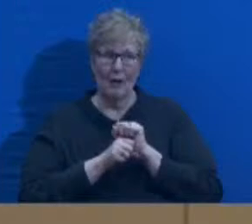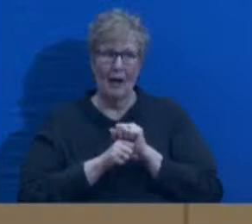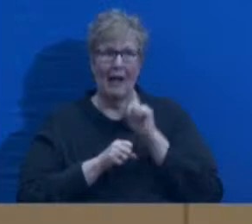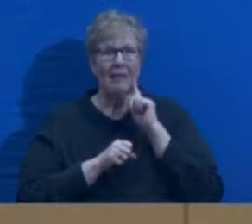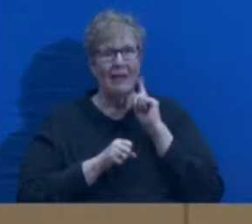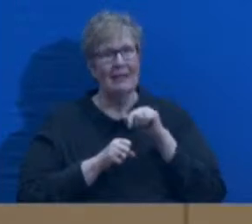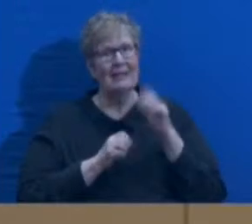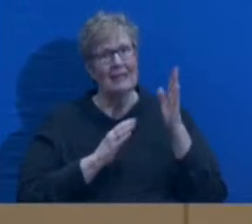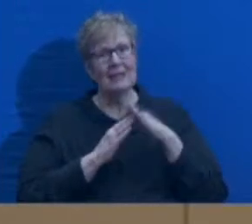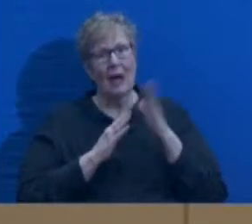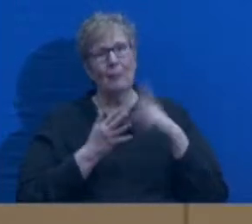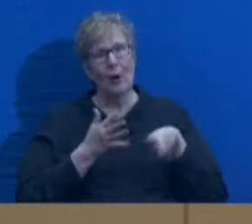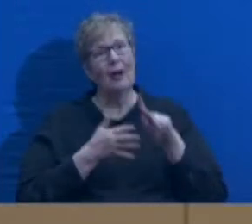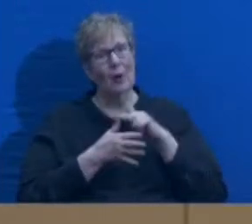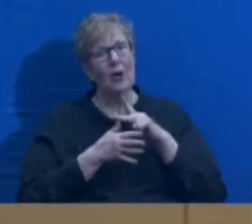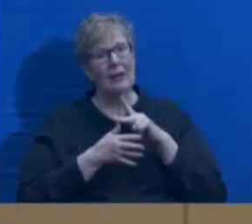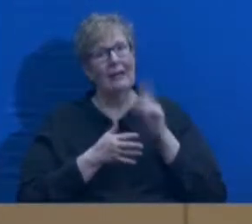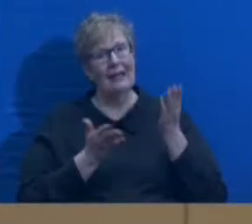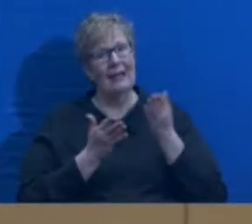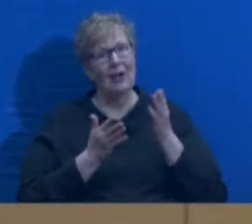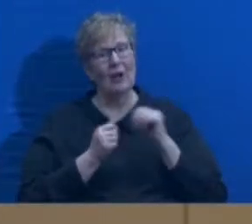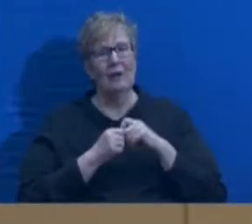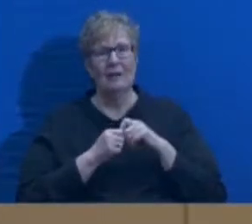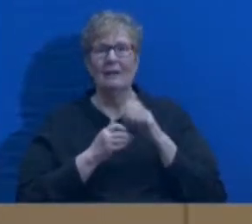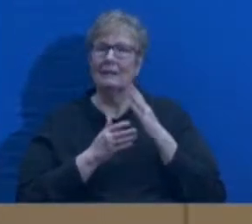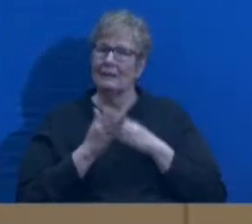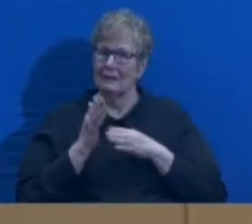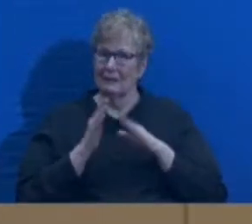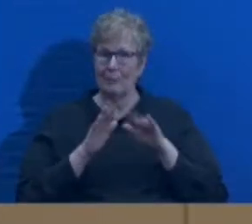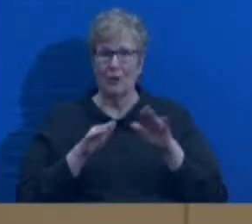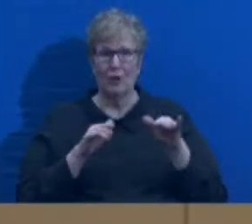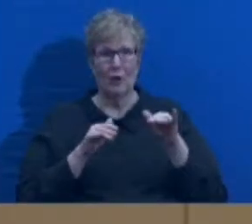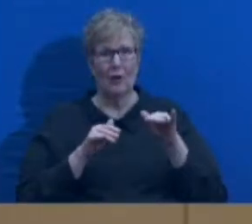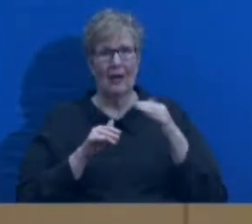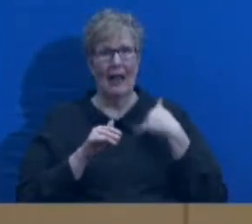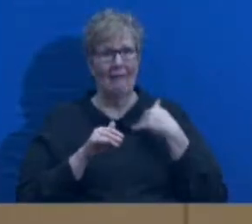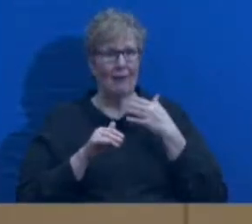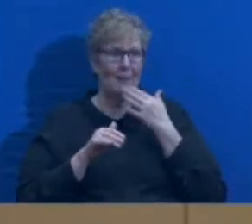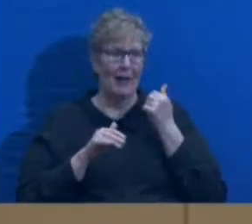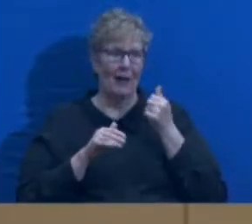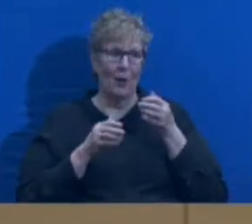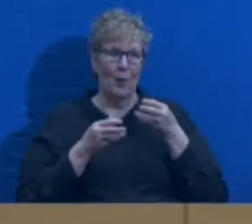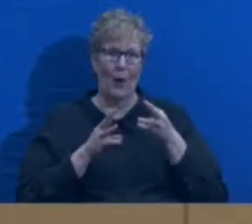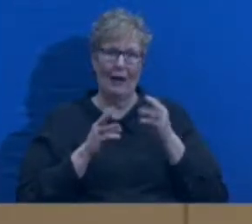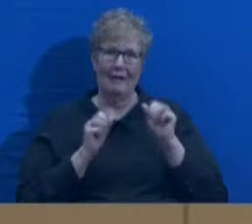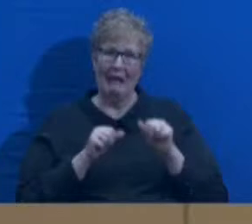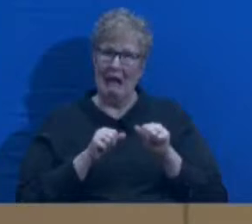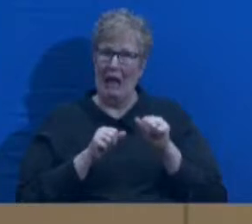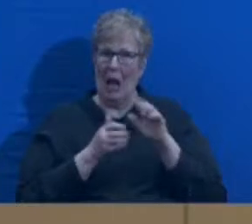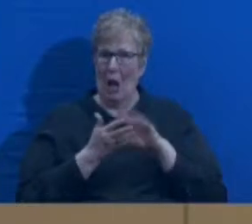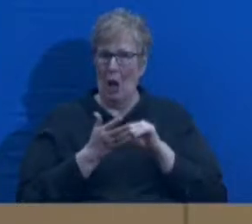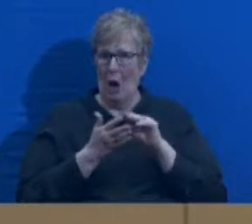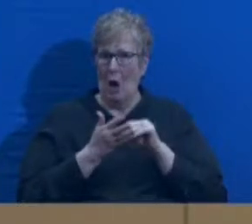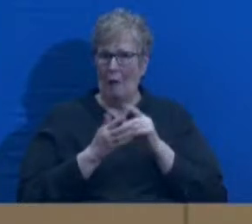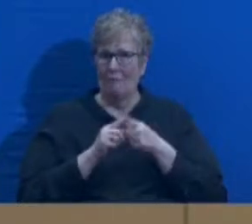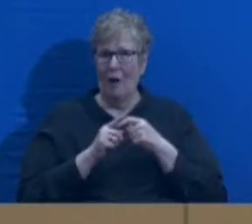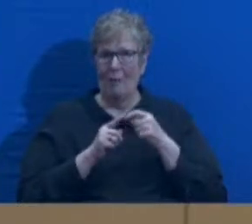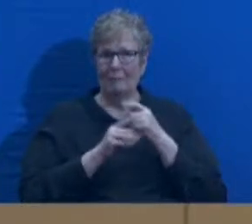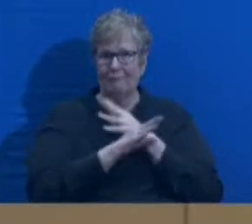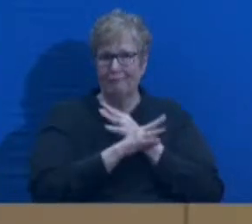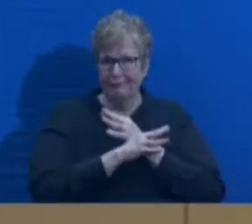be our priority in our community. There are some children who are in better positions to learn from a